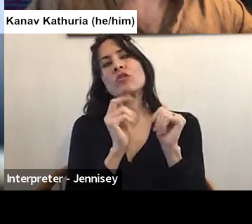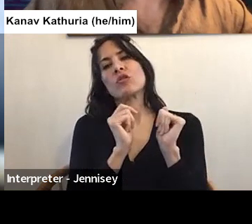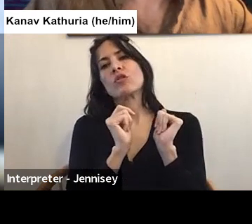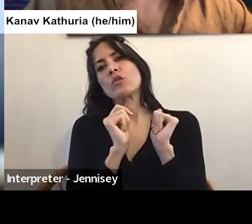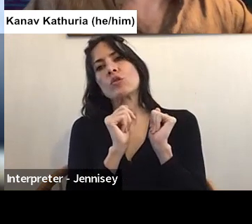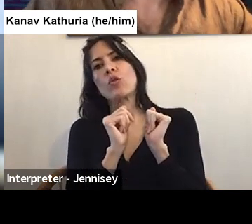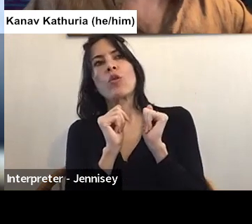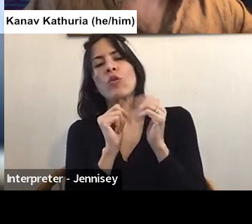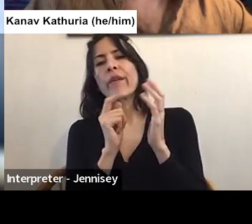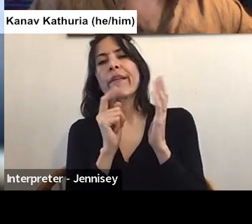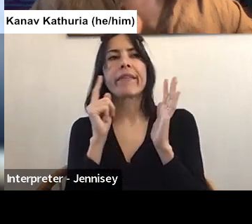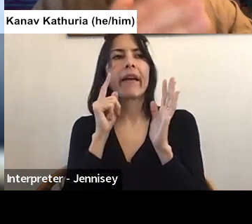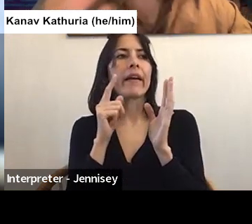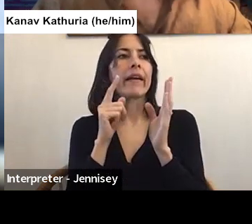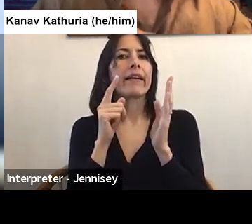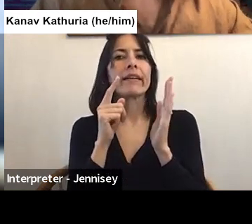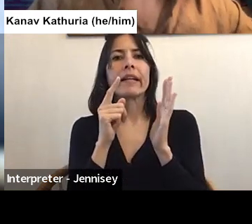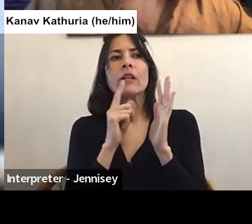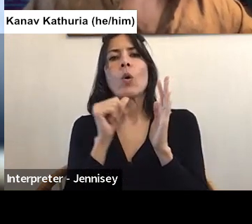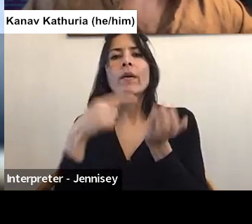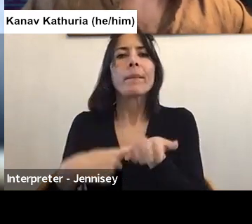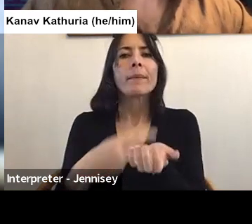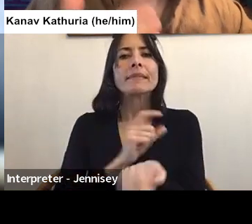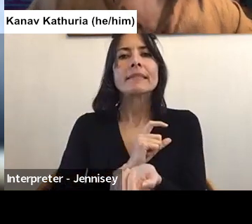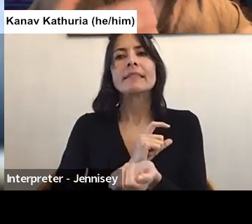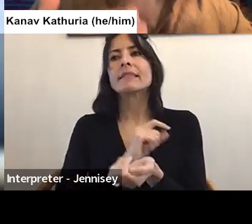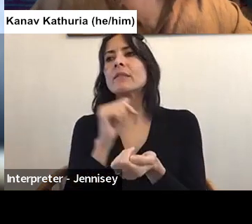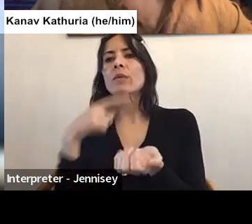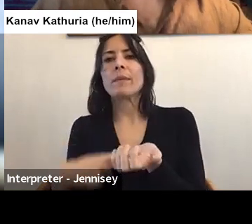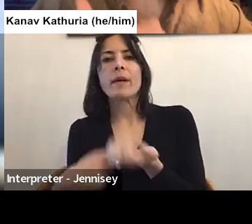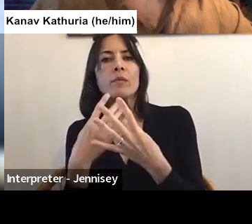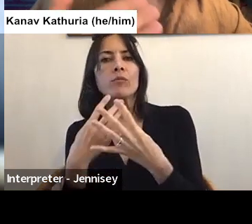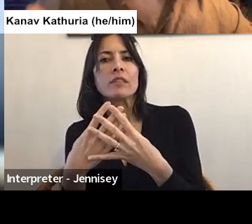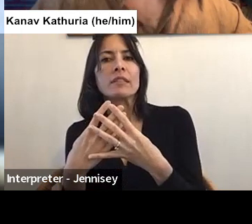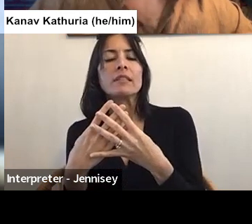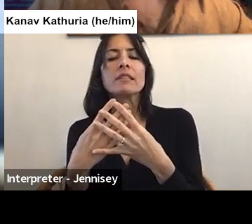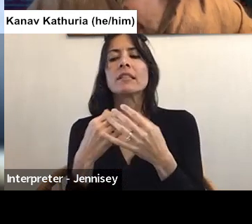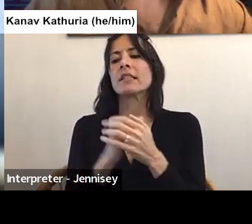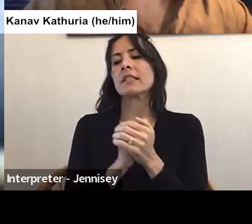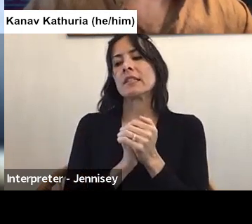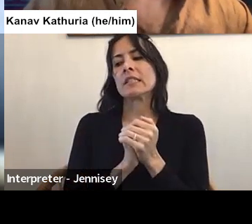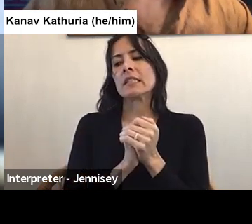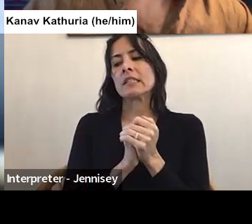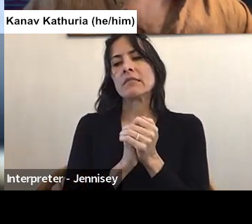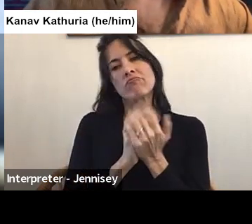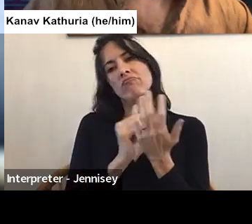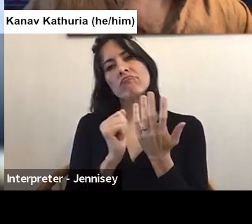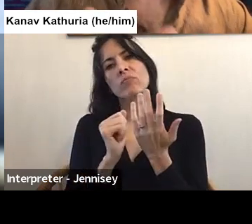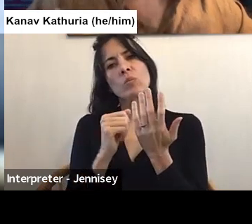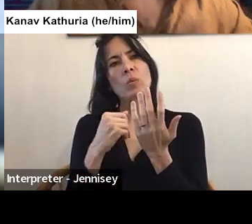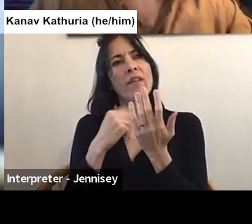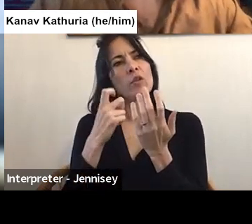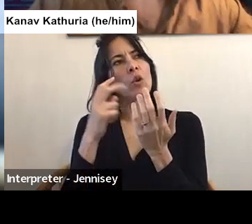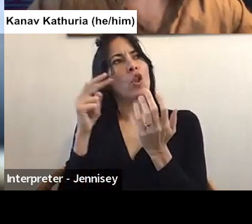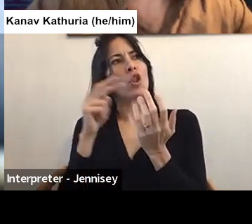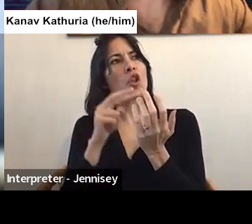of policing and prisons. As others have said, just again, lifting up all of the various forms of carcerality that